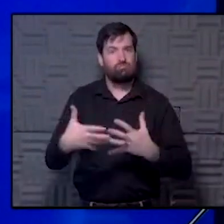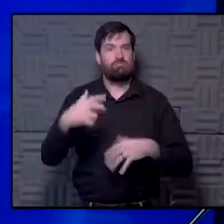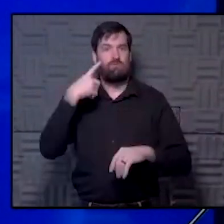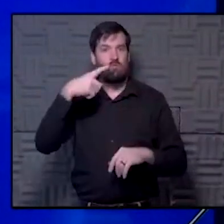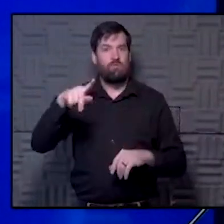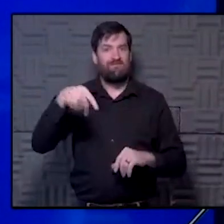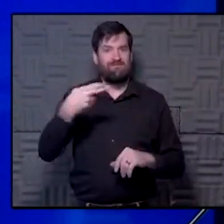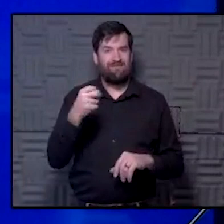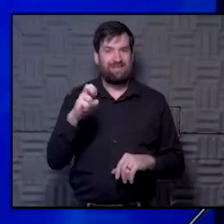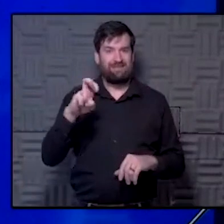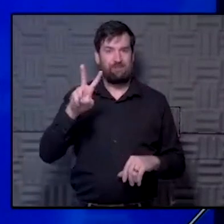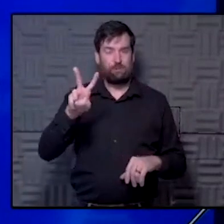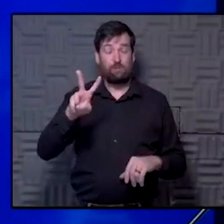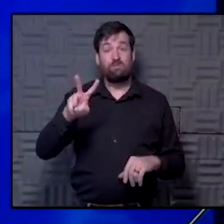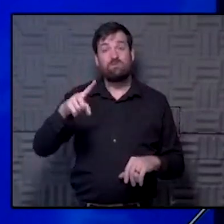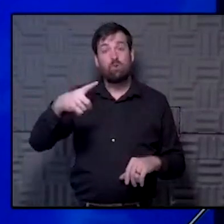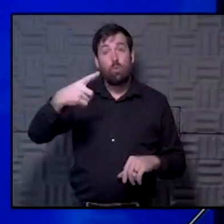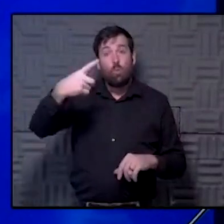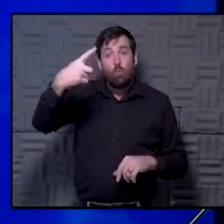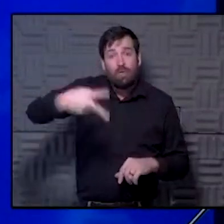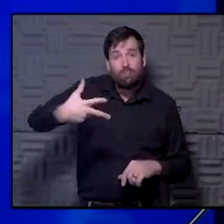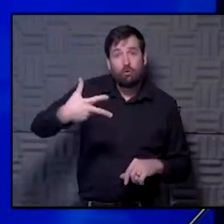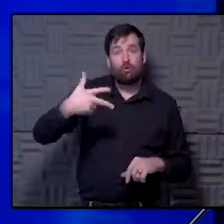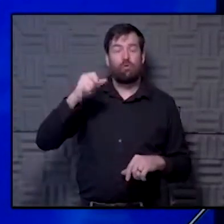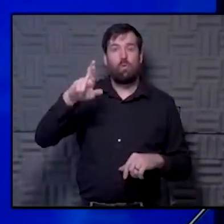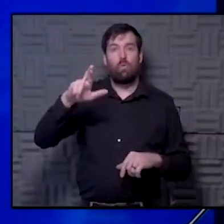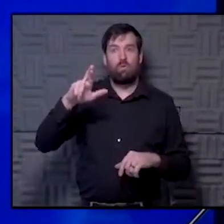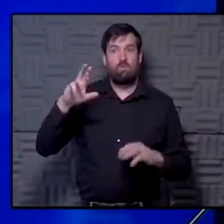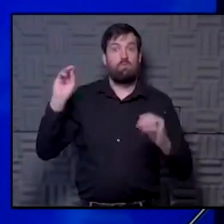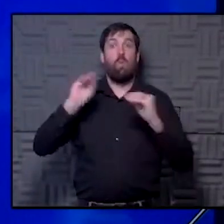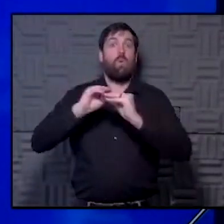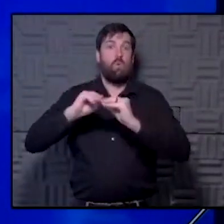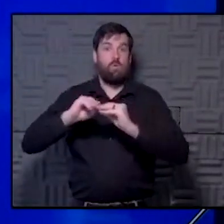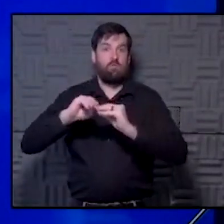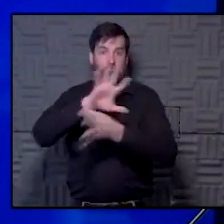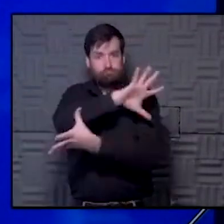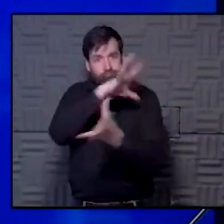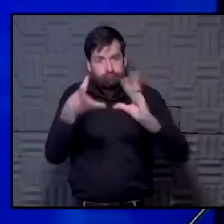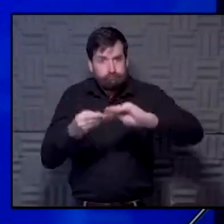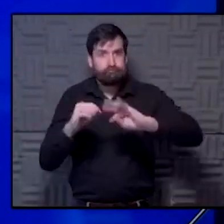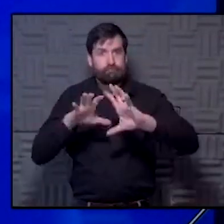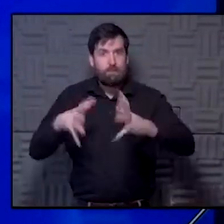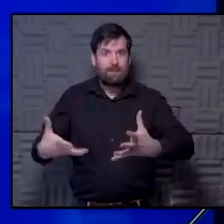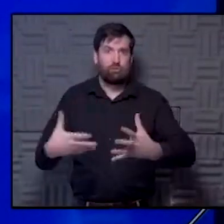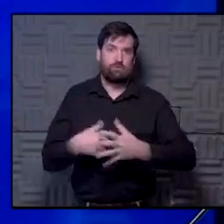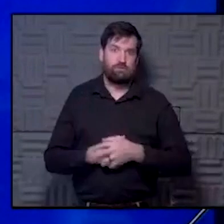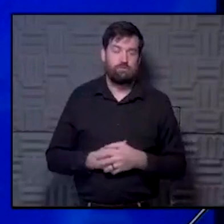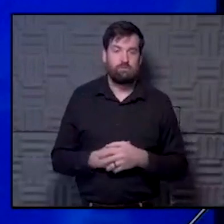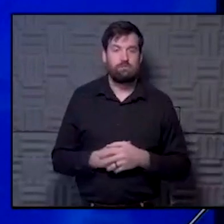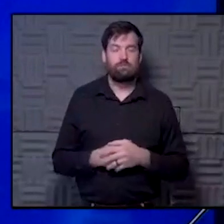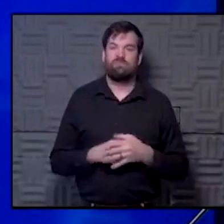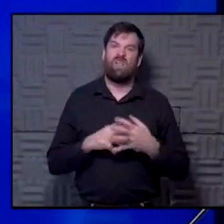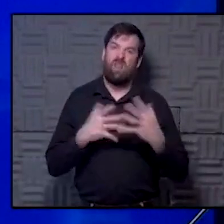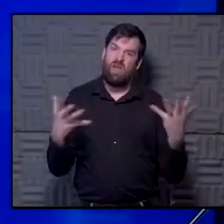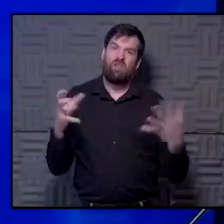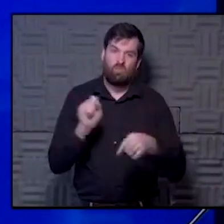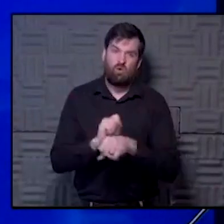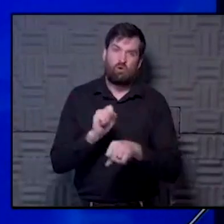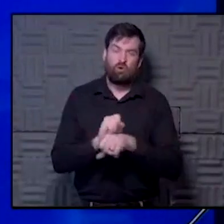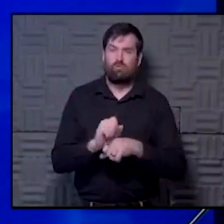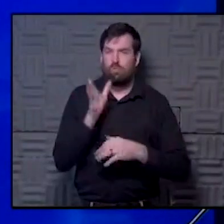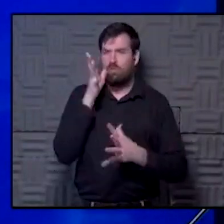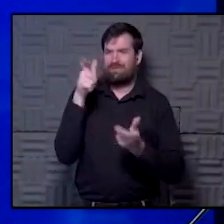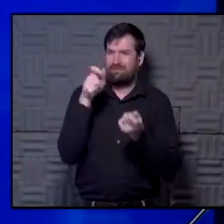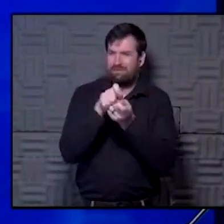2, maybe a third or more of the total population of our counties in phase 2 alone. So lots of work there, Cody. We'll have